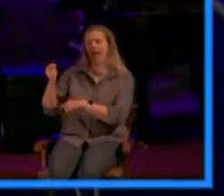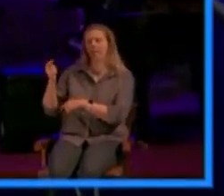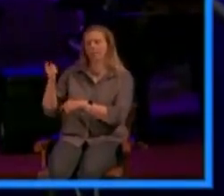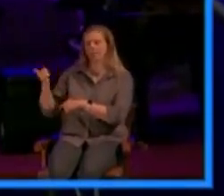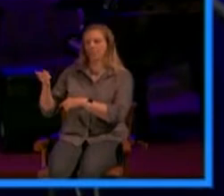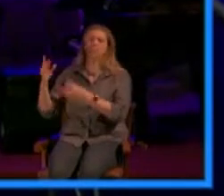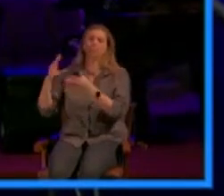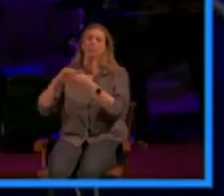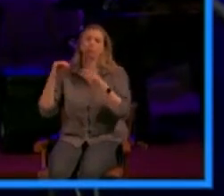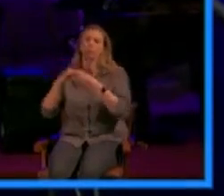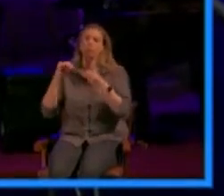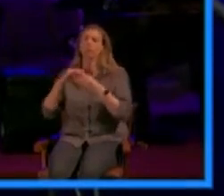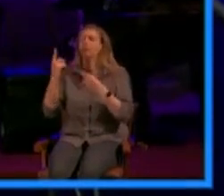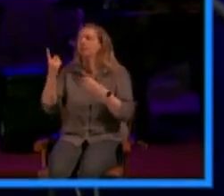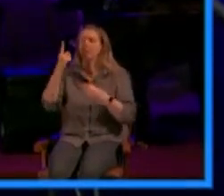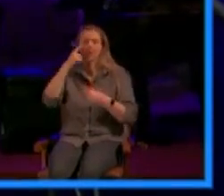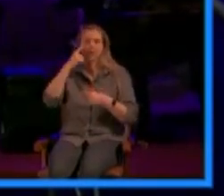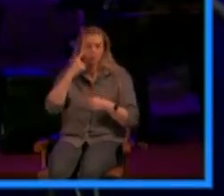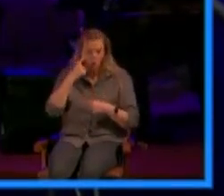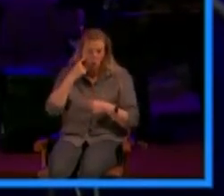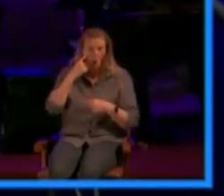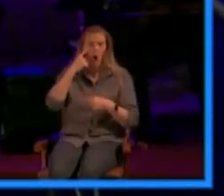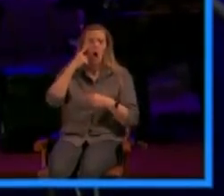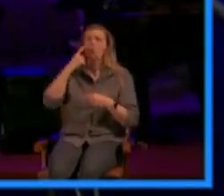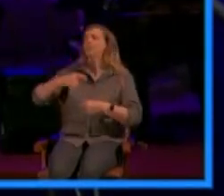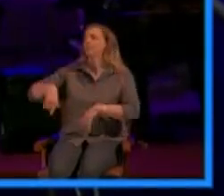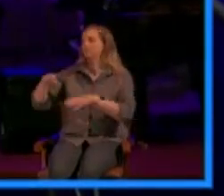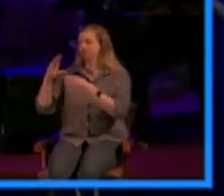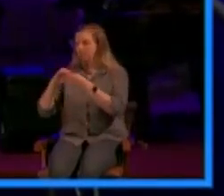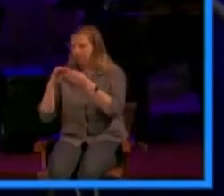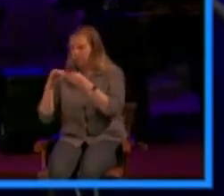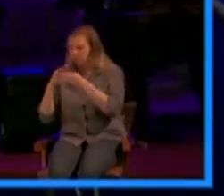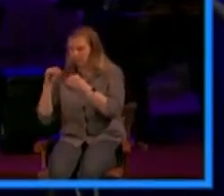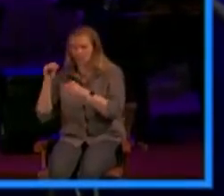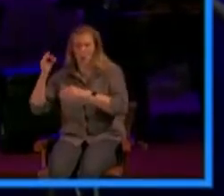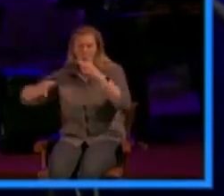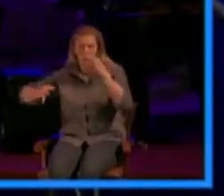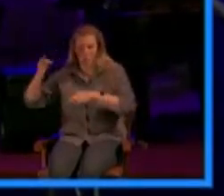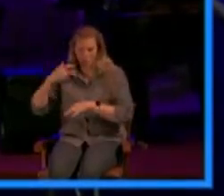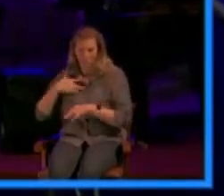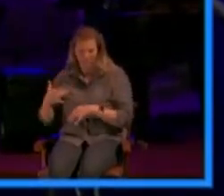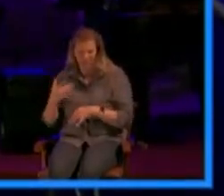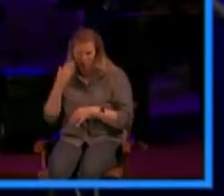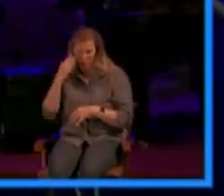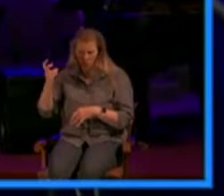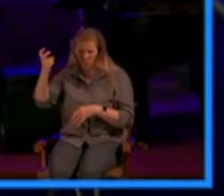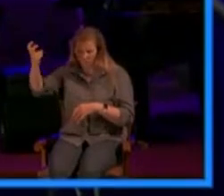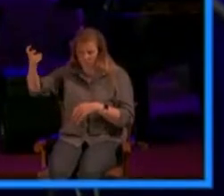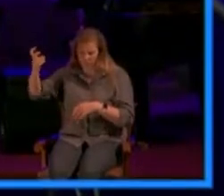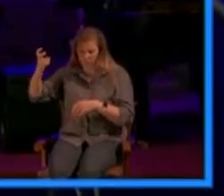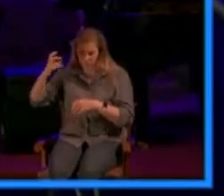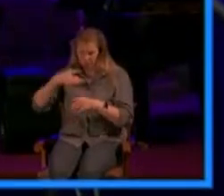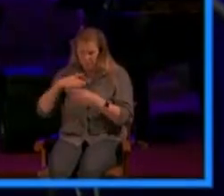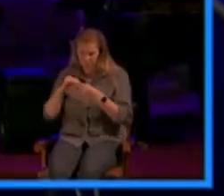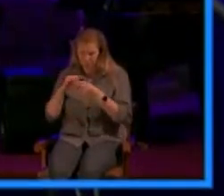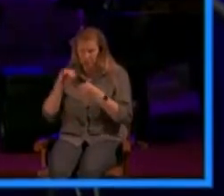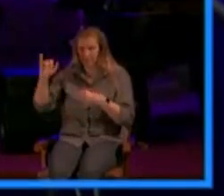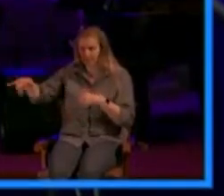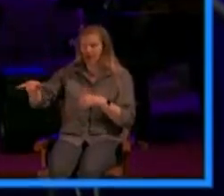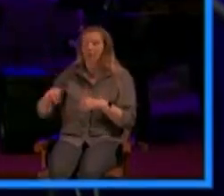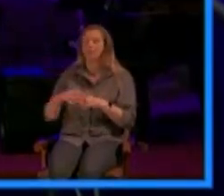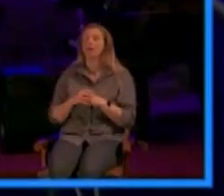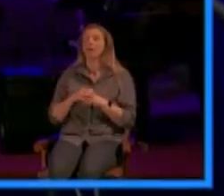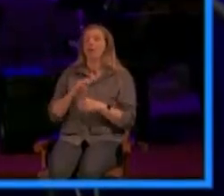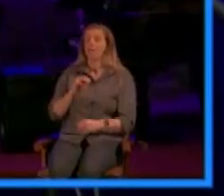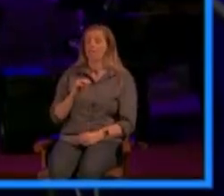be factually true. And so really, when we think about what it really means to be a martyr, biblically, it means that it should